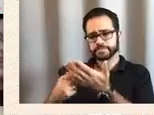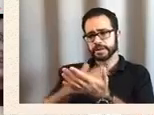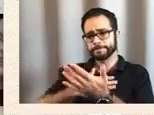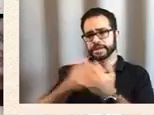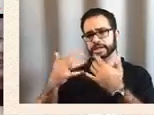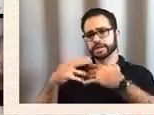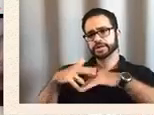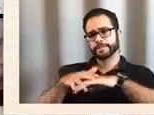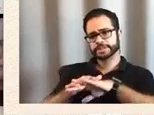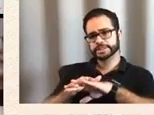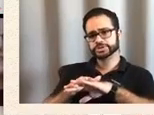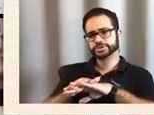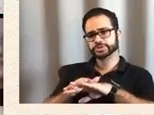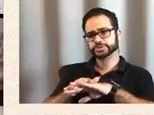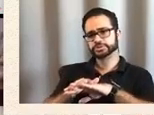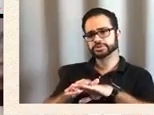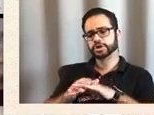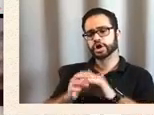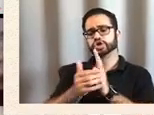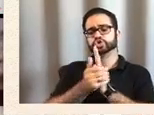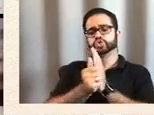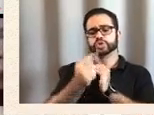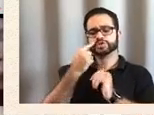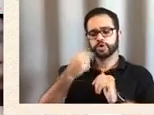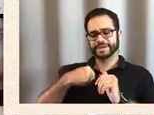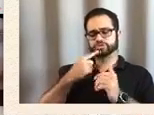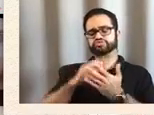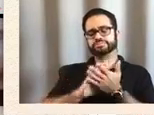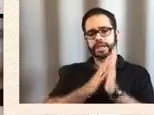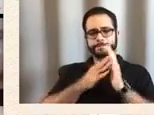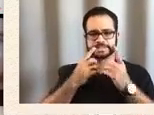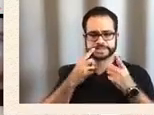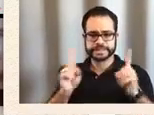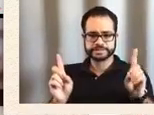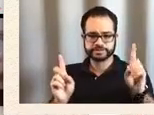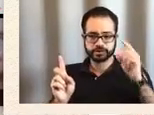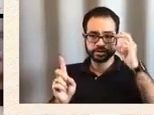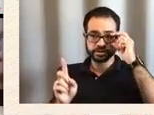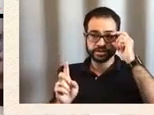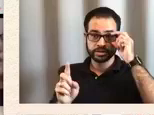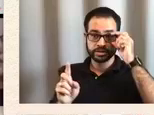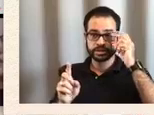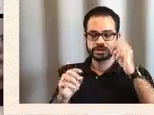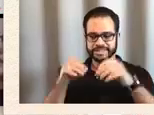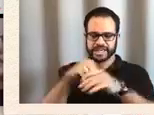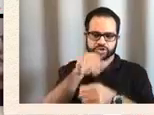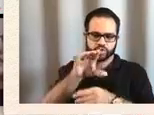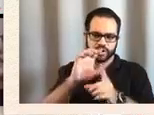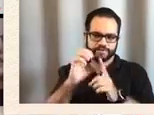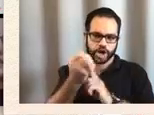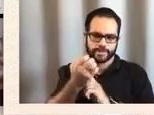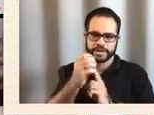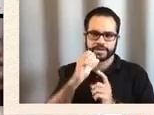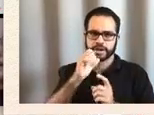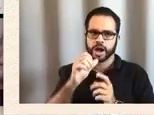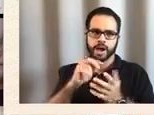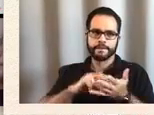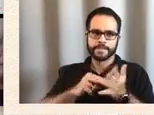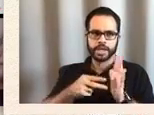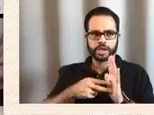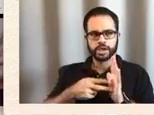are tools for me to be successful in your environment. They're not necessarily